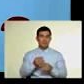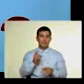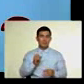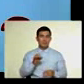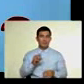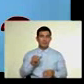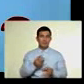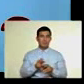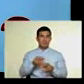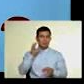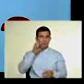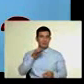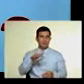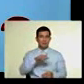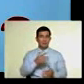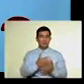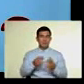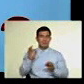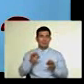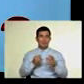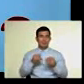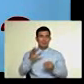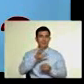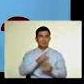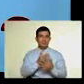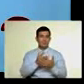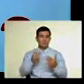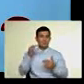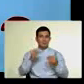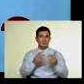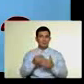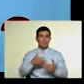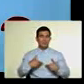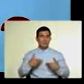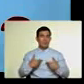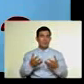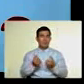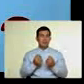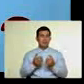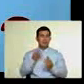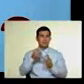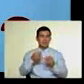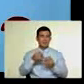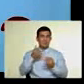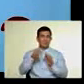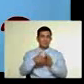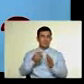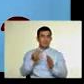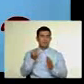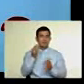atlasingizning O'zbekistonning tabiiy xaritasidagi foydali qazilmalar belgilaridan foydalanib, ushbu